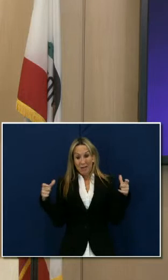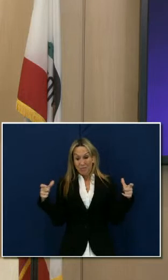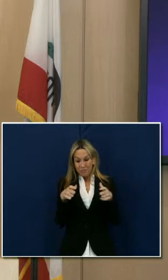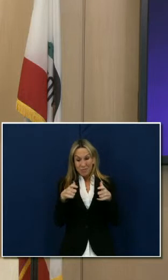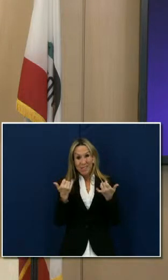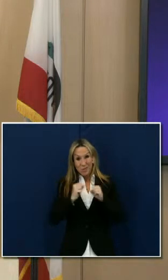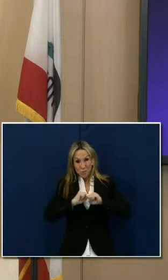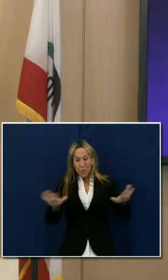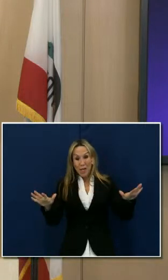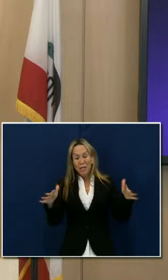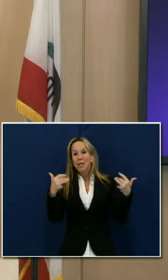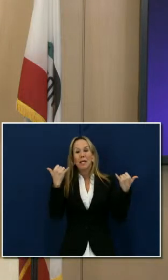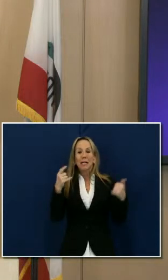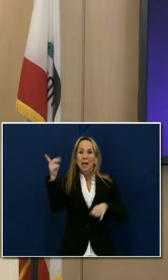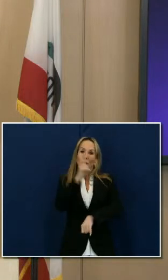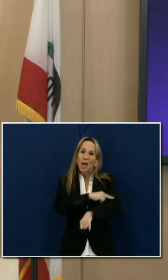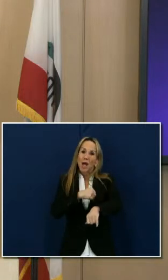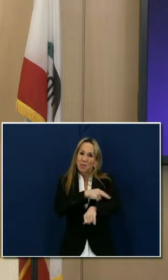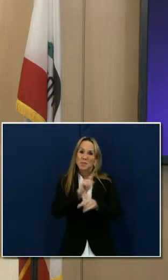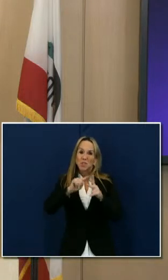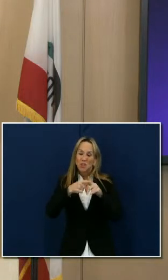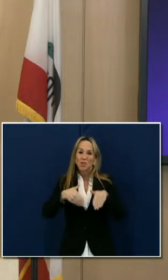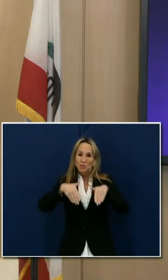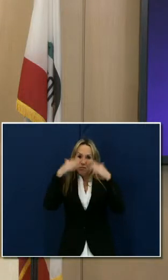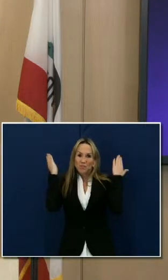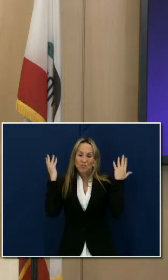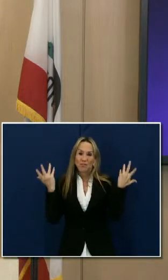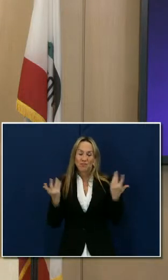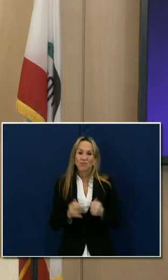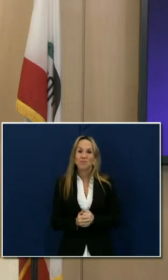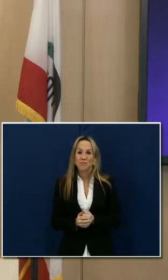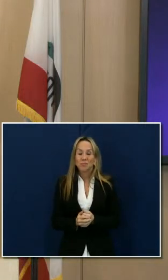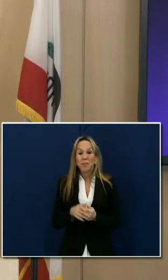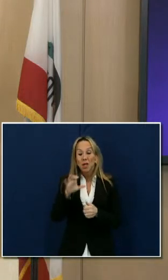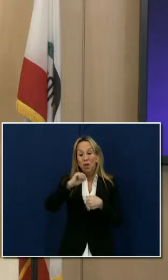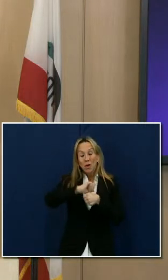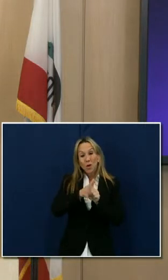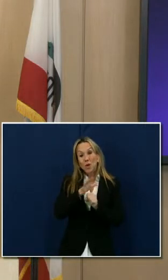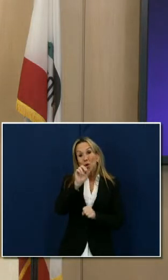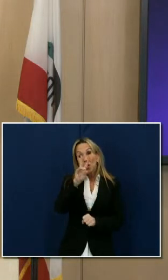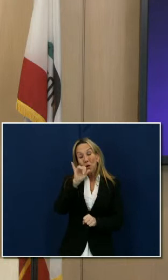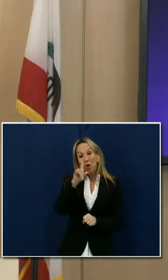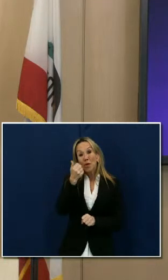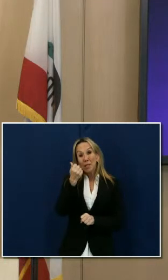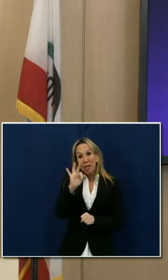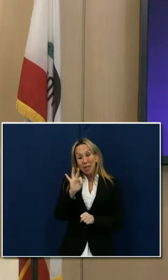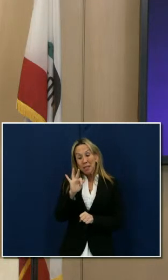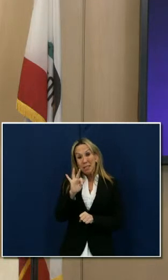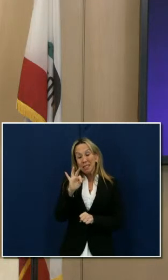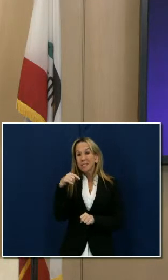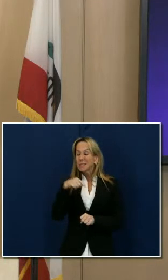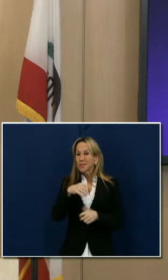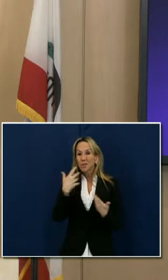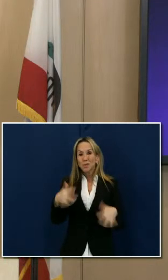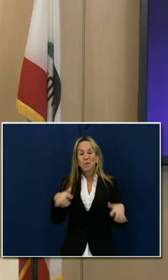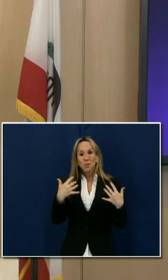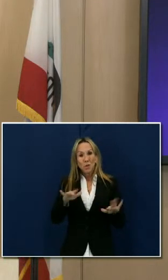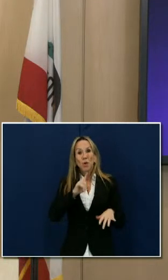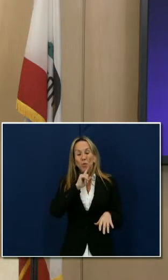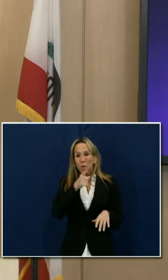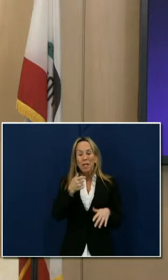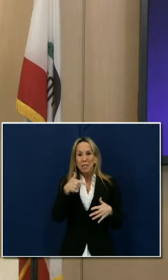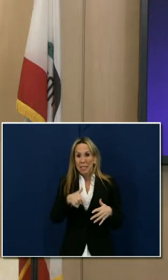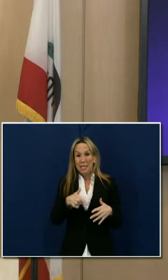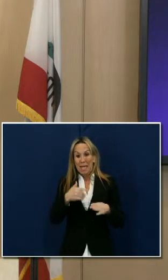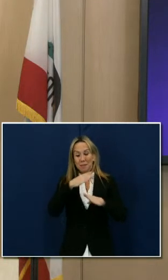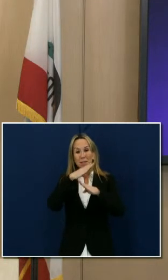order to free up space. COVID-19 is having a negative impact on the ability of others to